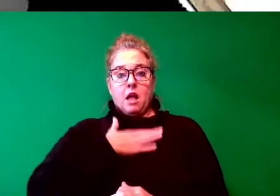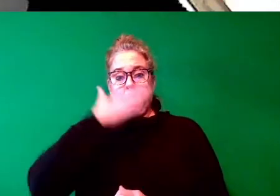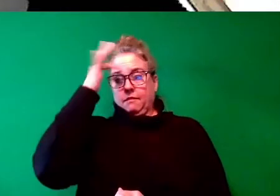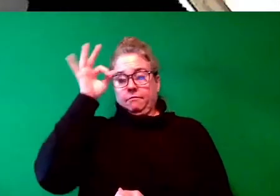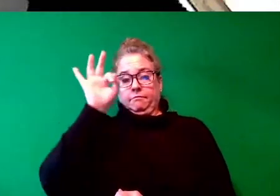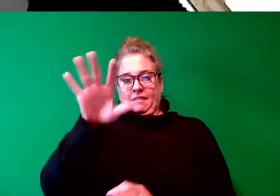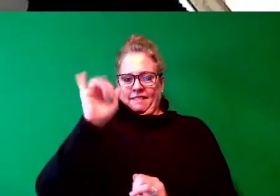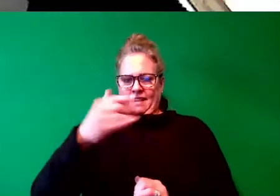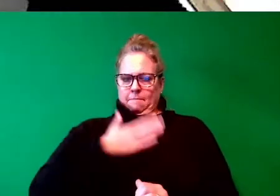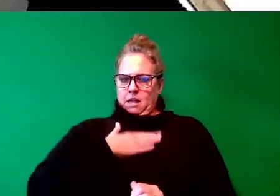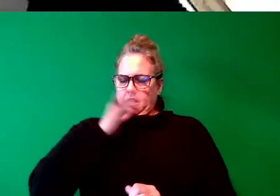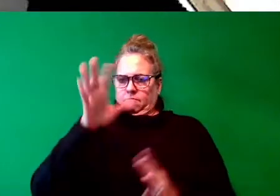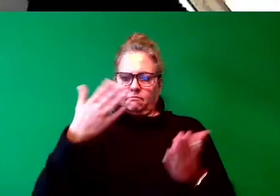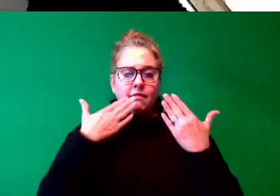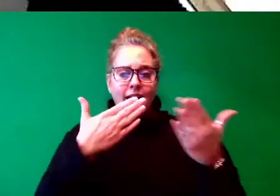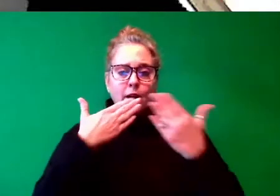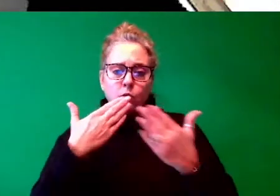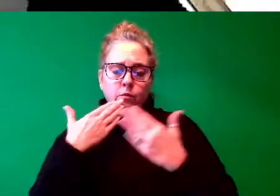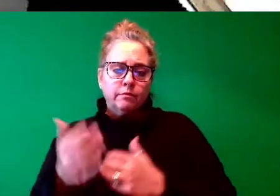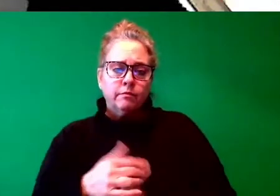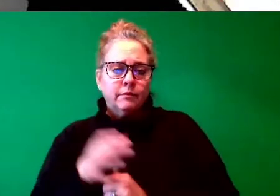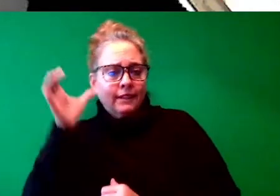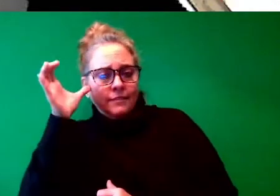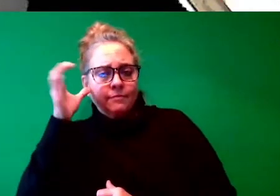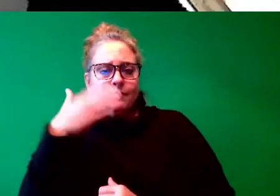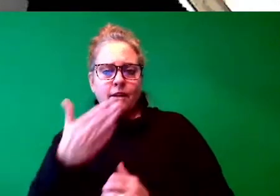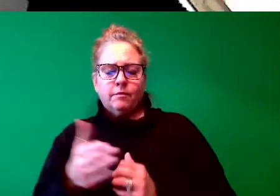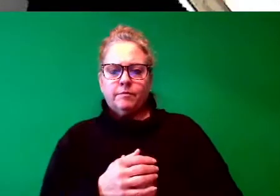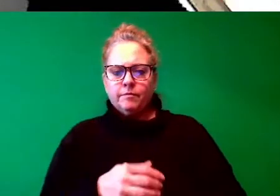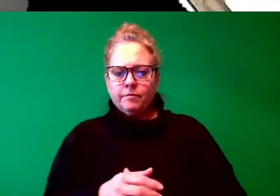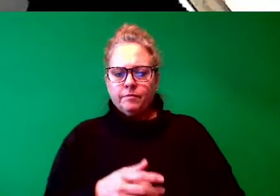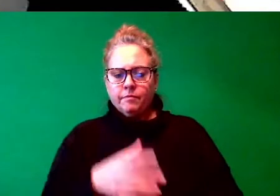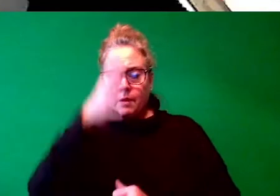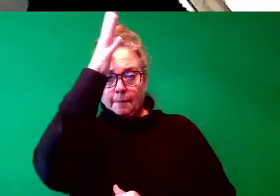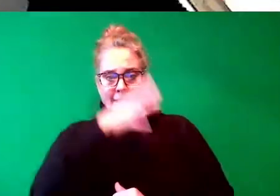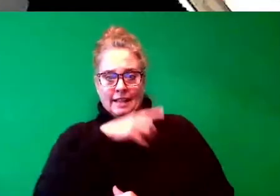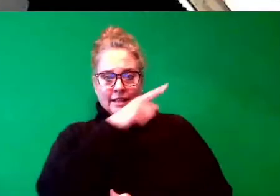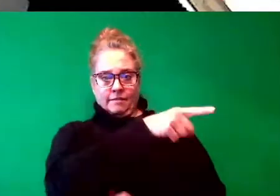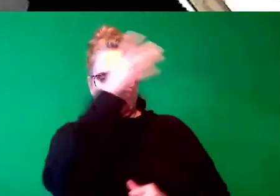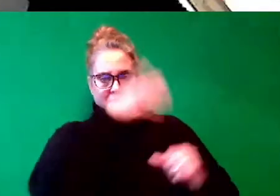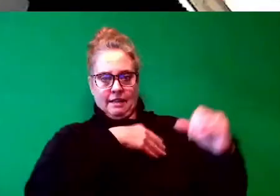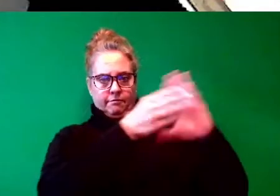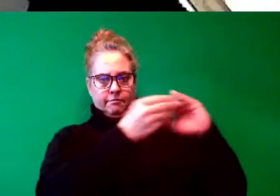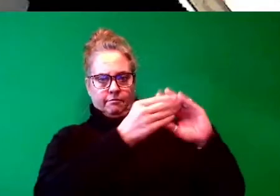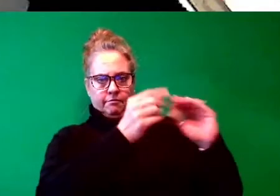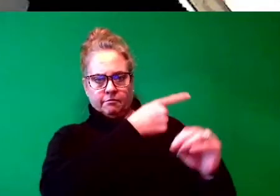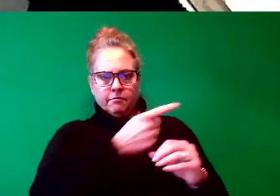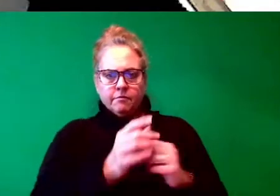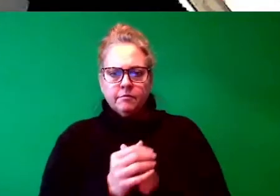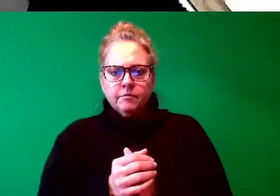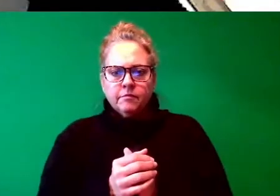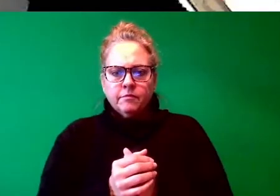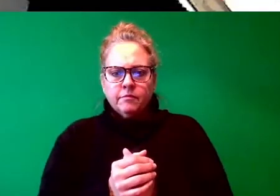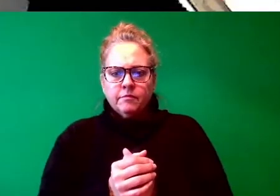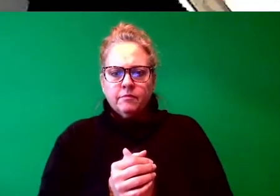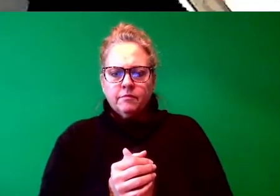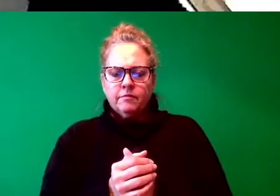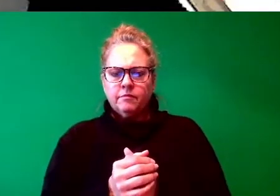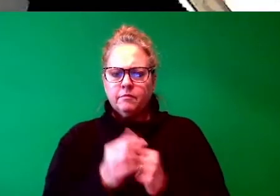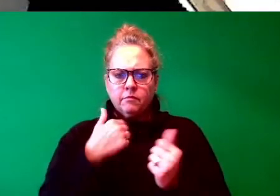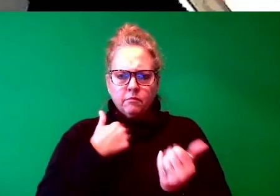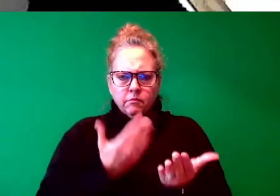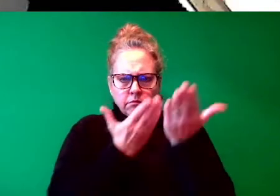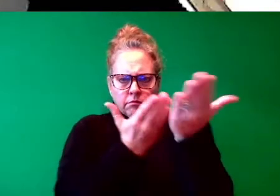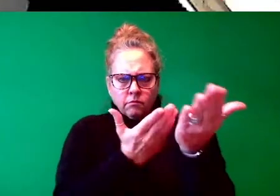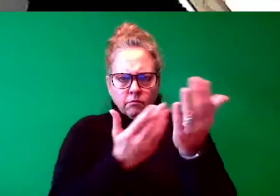offer my interpretation of the proclamation? Yes. I think in this, on this board, in this room,